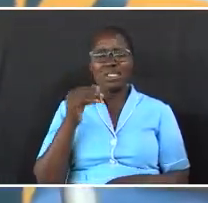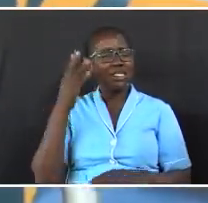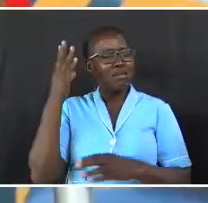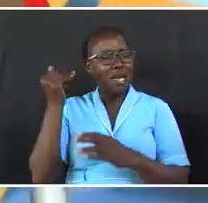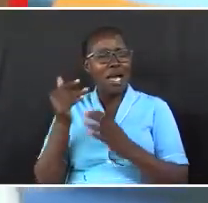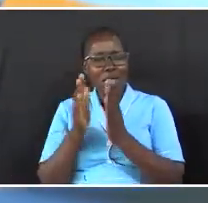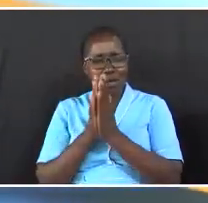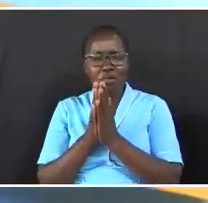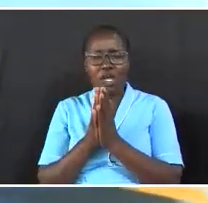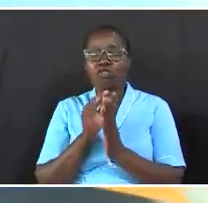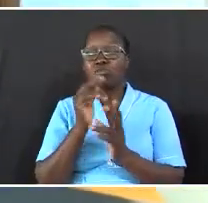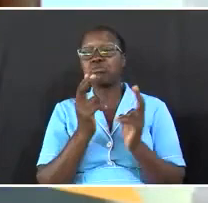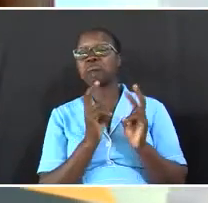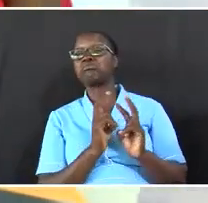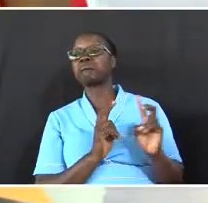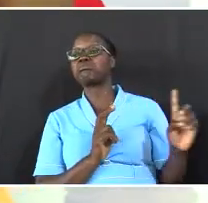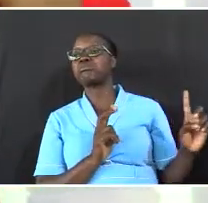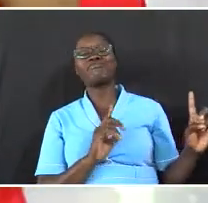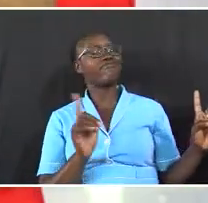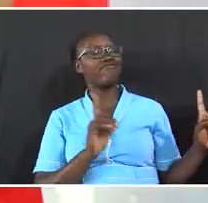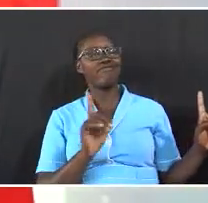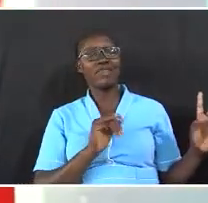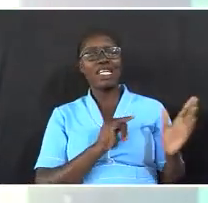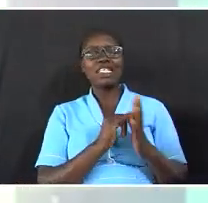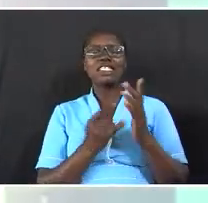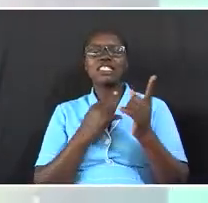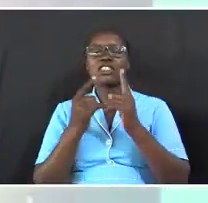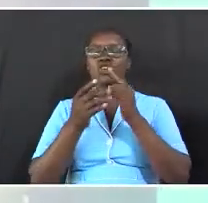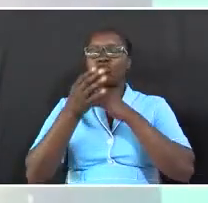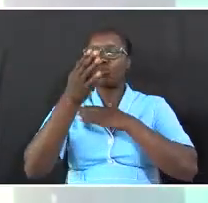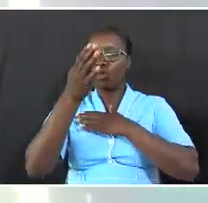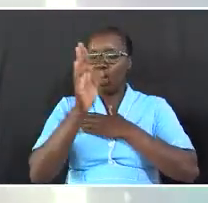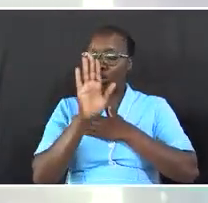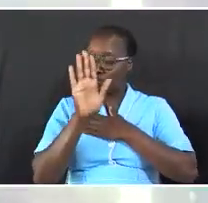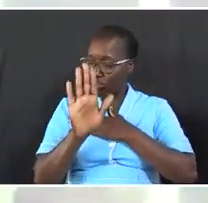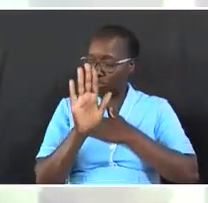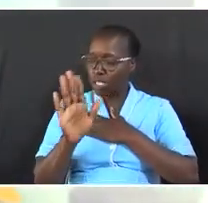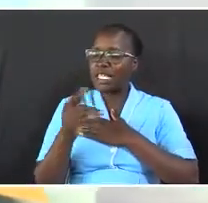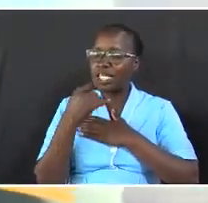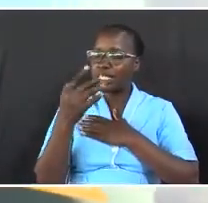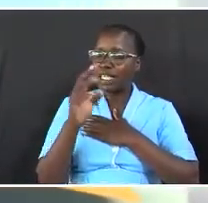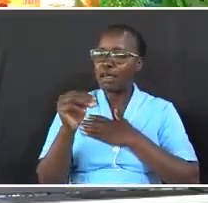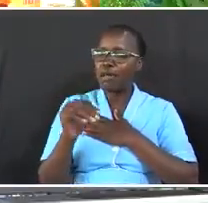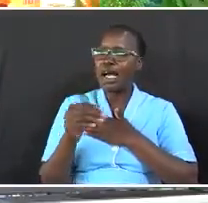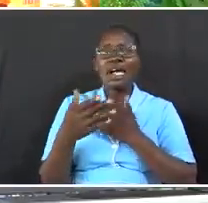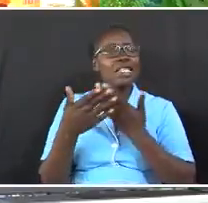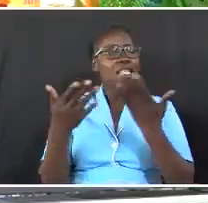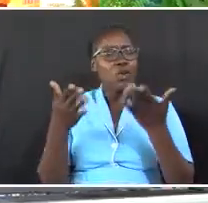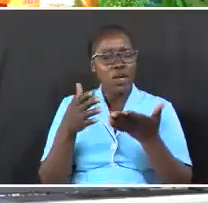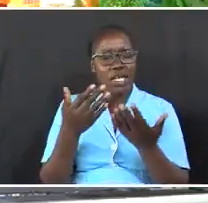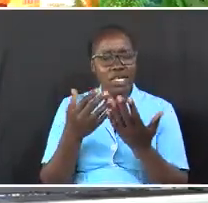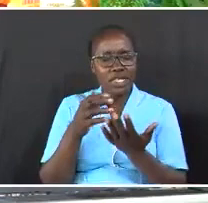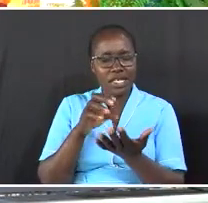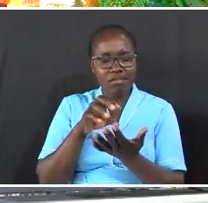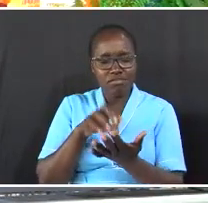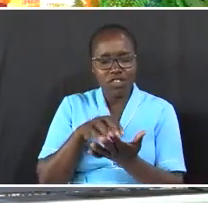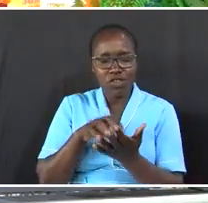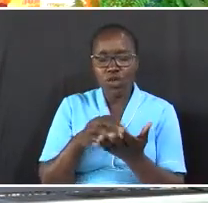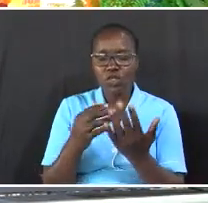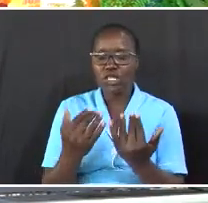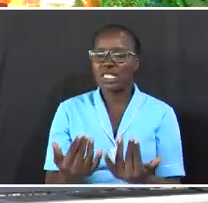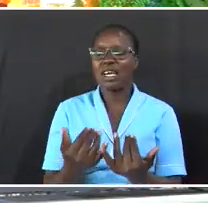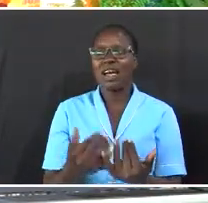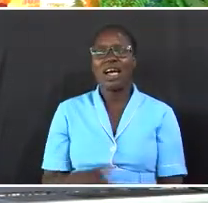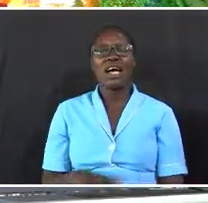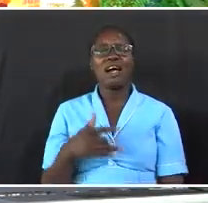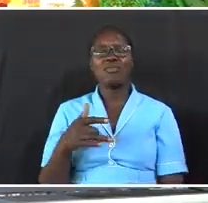pray. Please don't look at me. I want you to just talk to your God and tell him, the way things look like, I feel